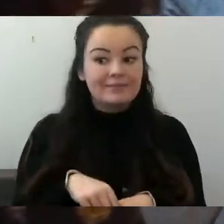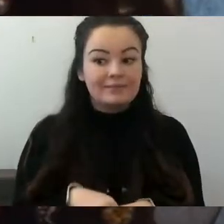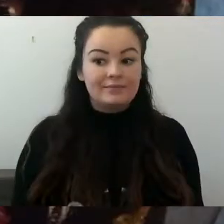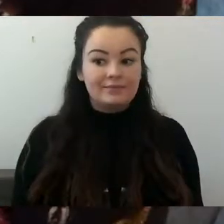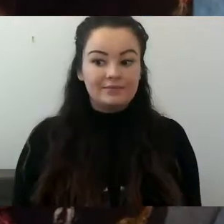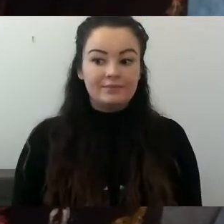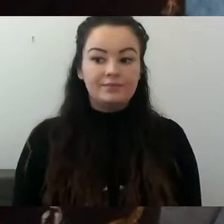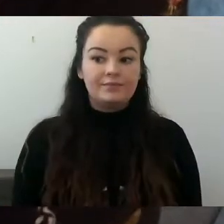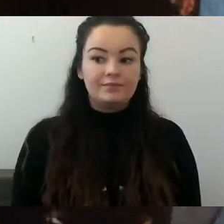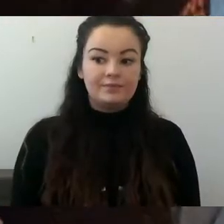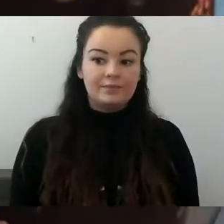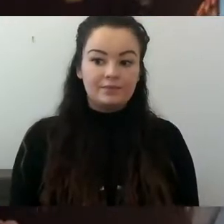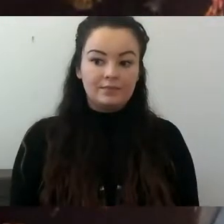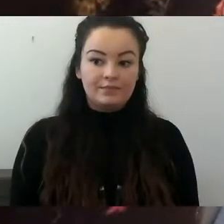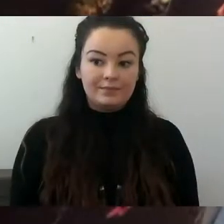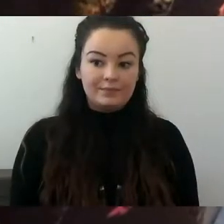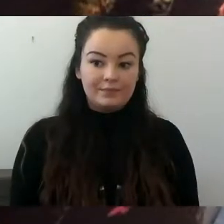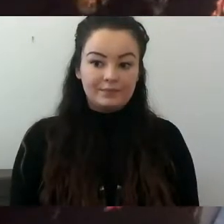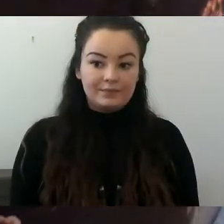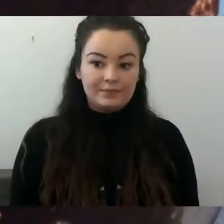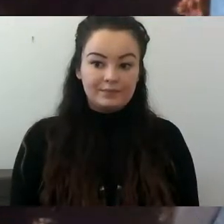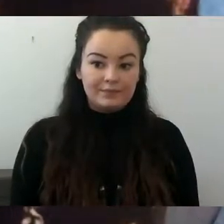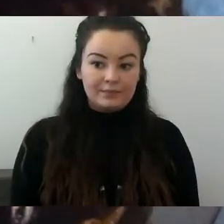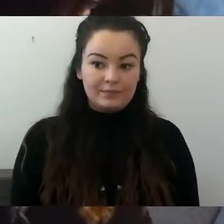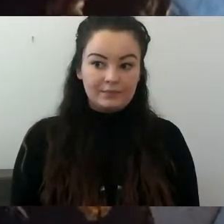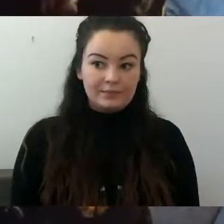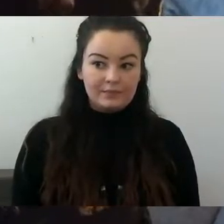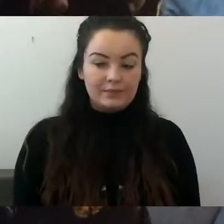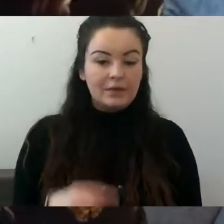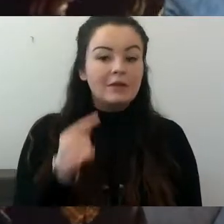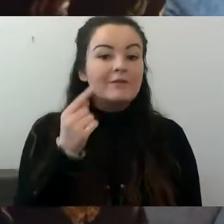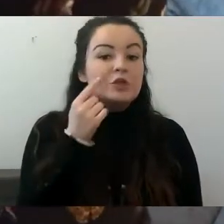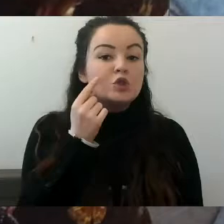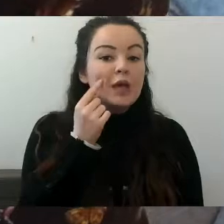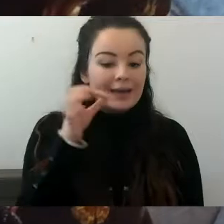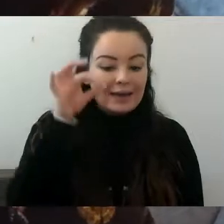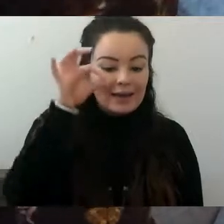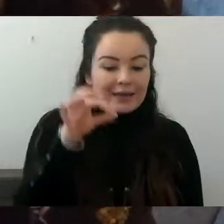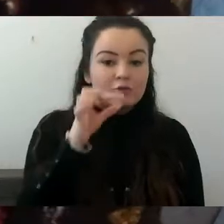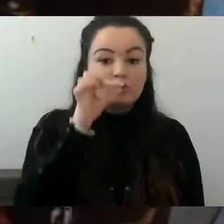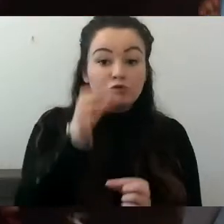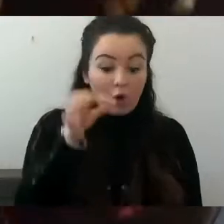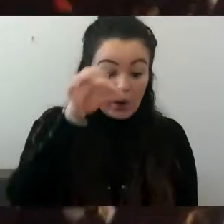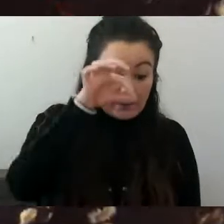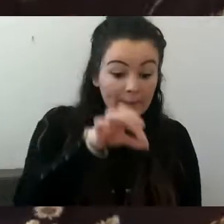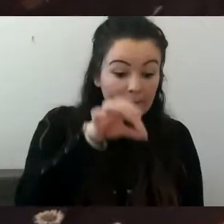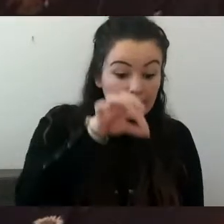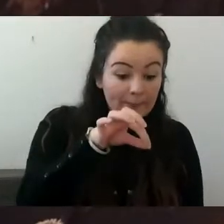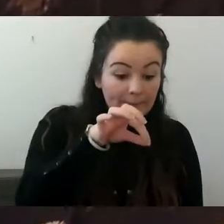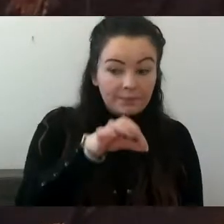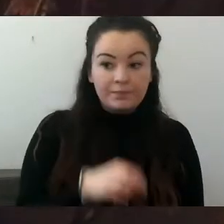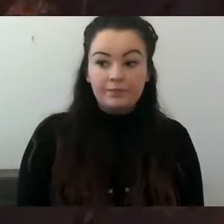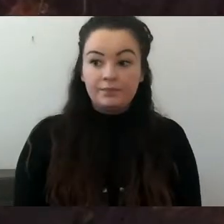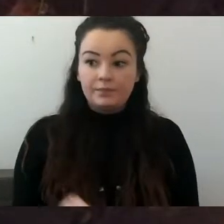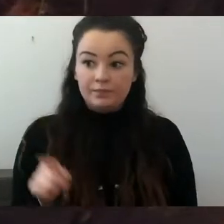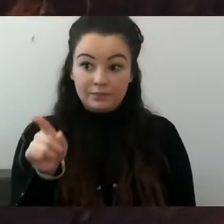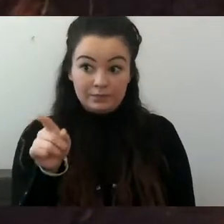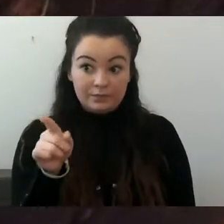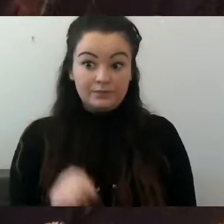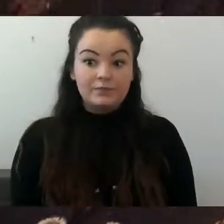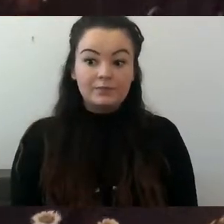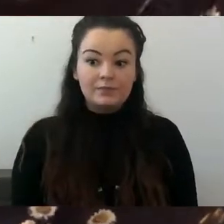So I'm going to pour out some black paint. It's going to very gently dip the end in,